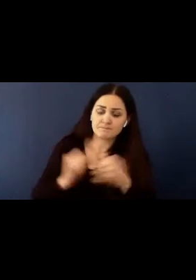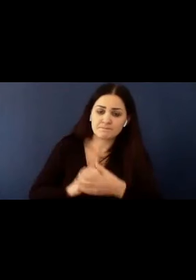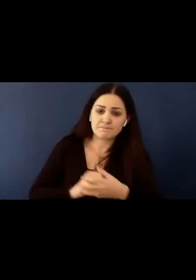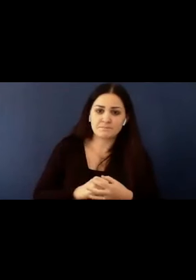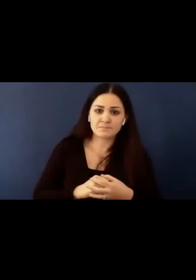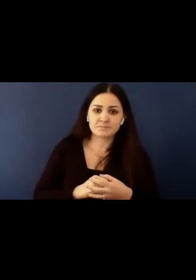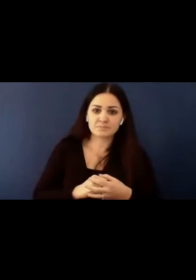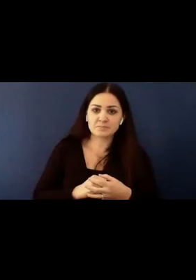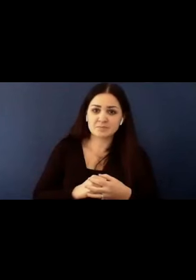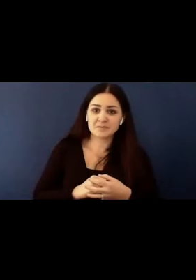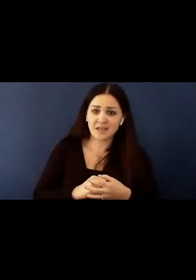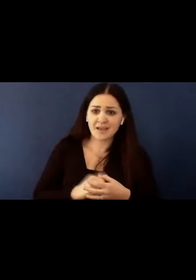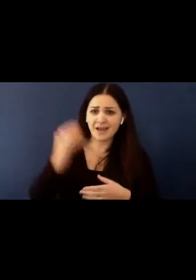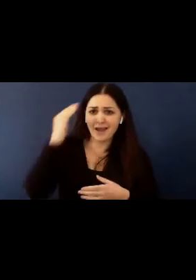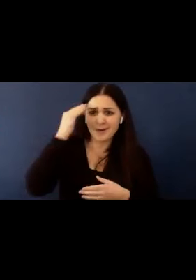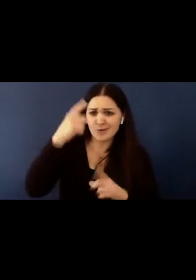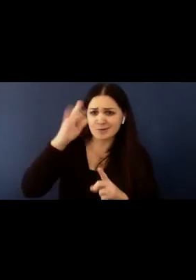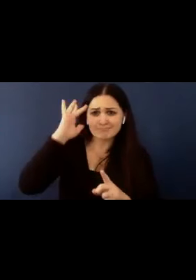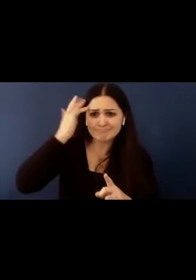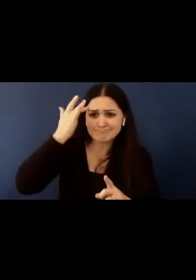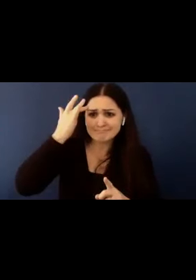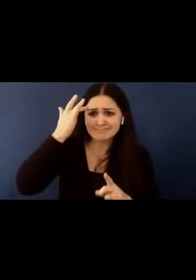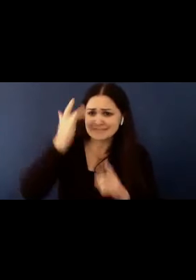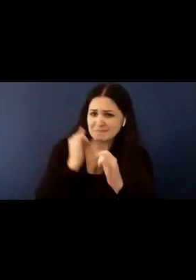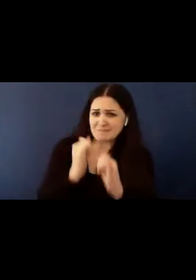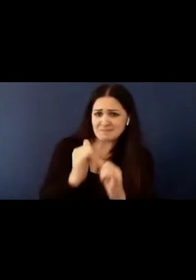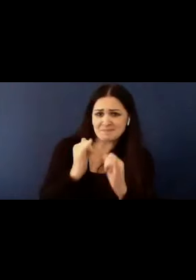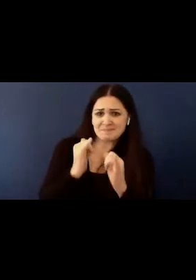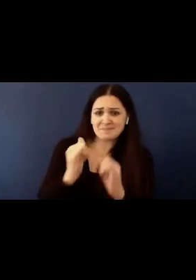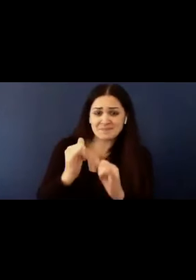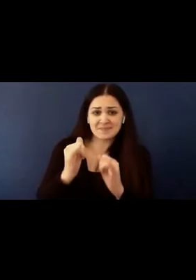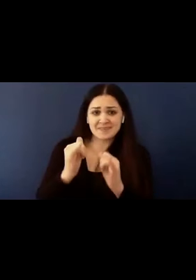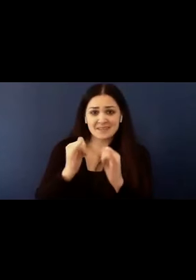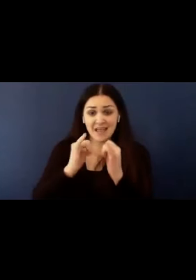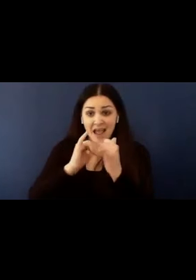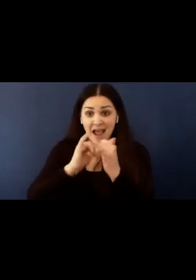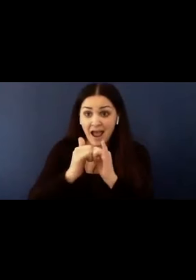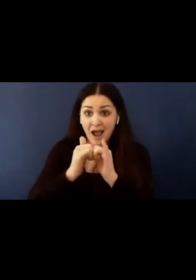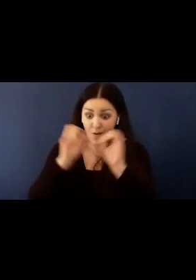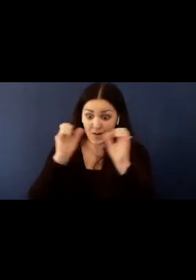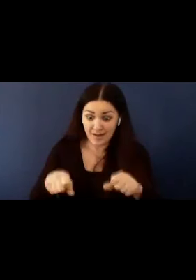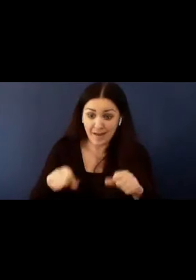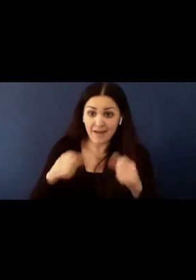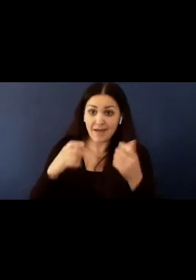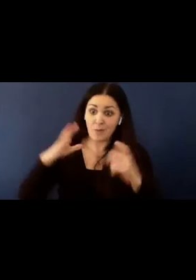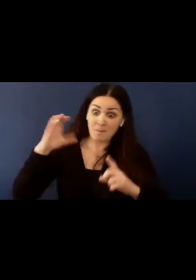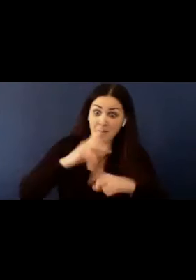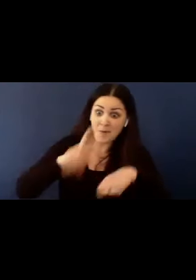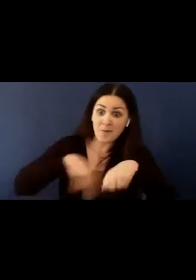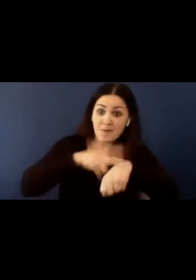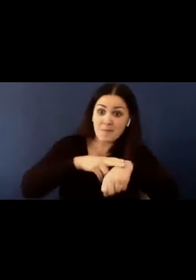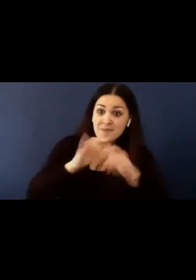You're ready for this to be over? We are too. And how we get there is by doing the right thing.